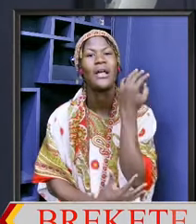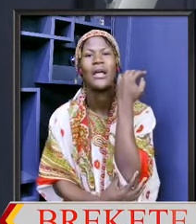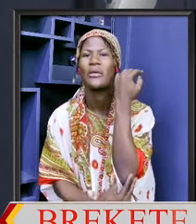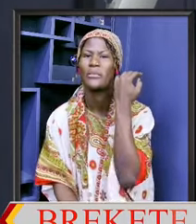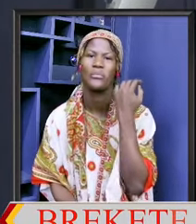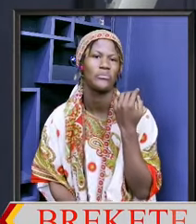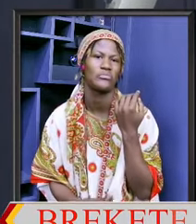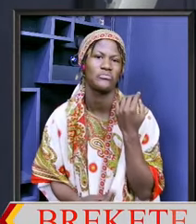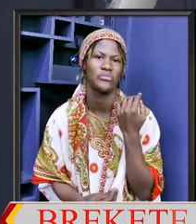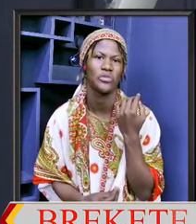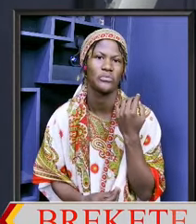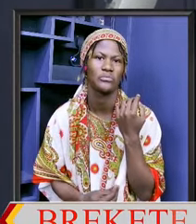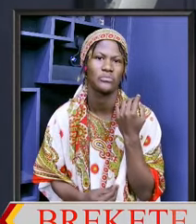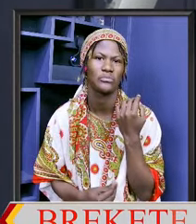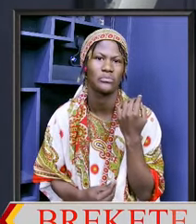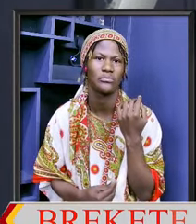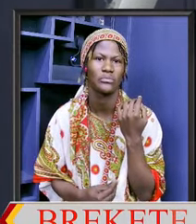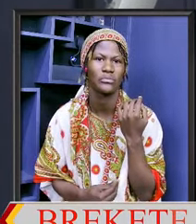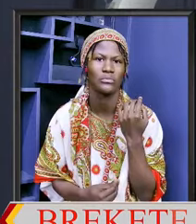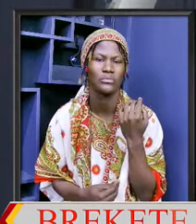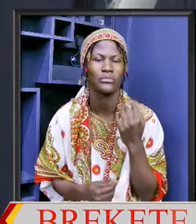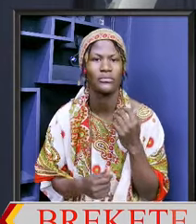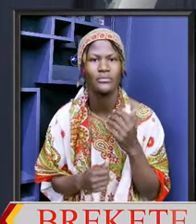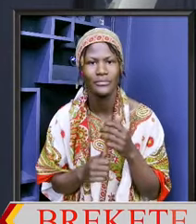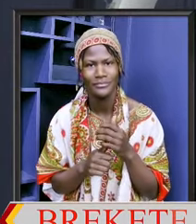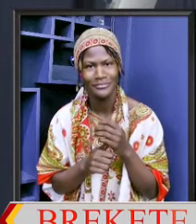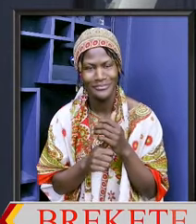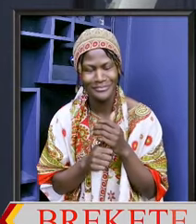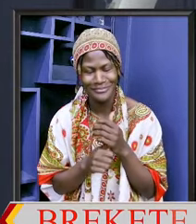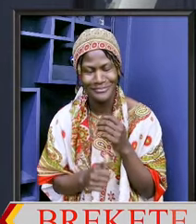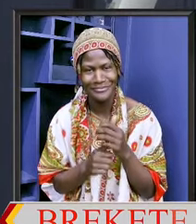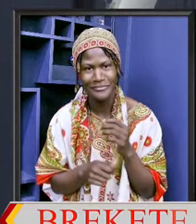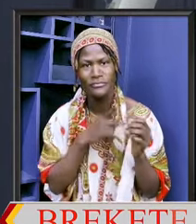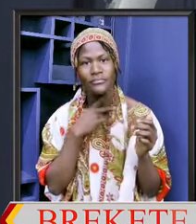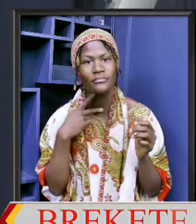succeed. You know, feel poop now. Pastor, they pray for you, make you poop.